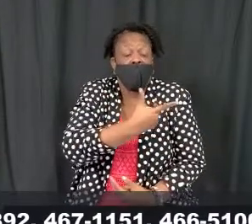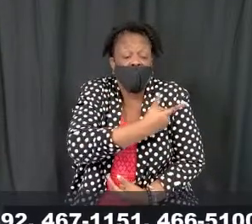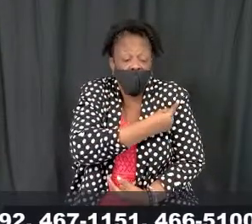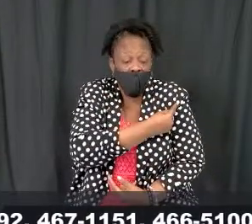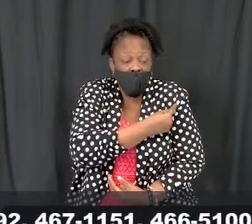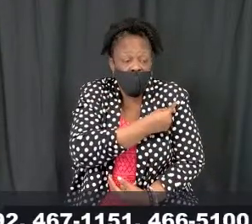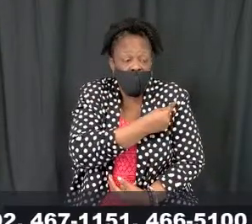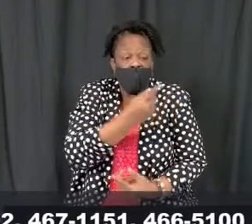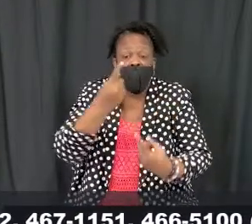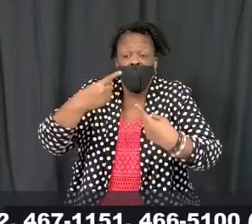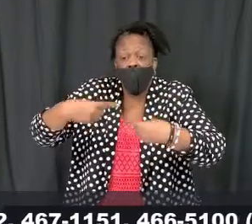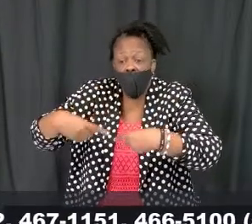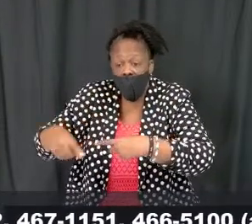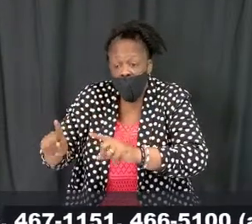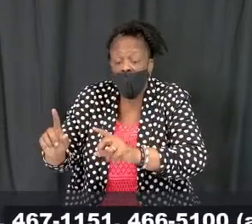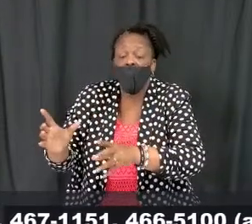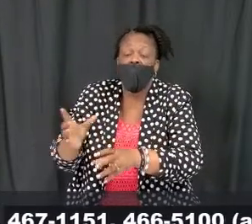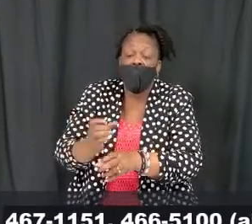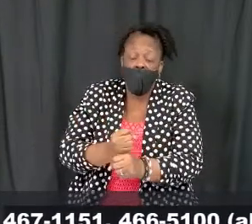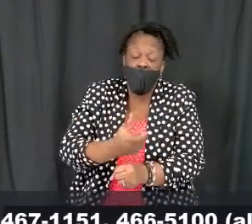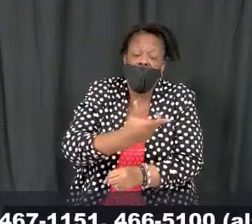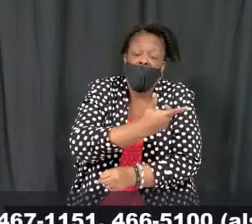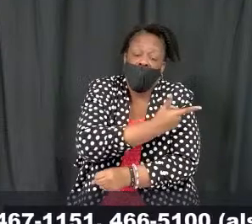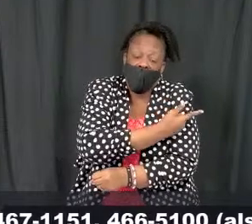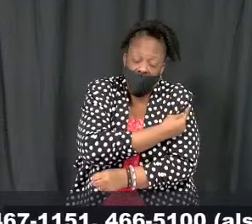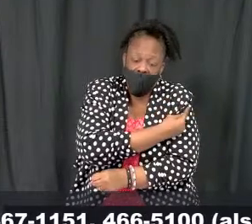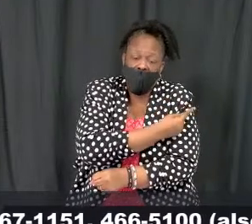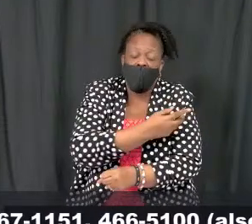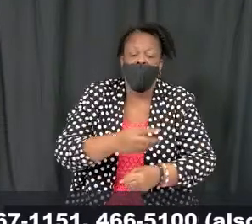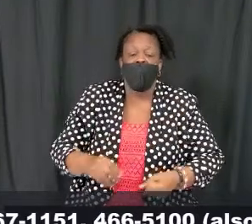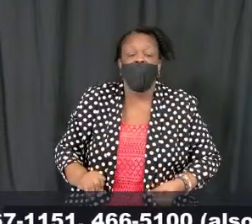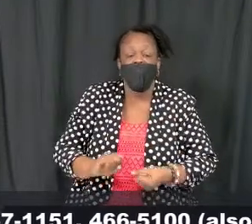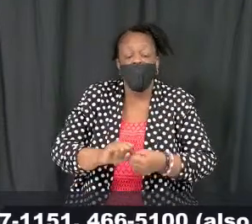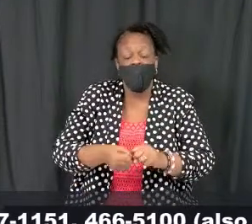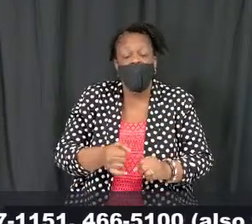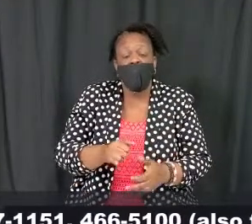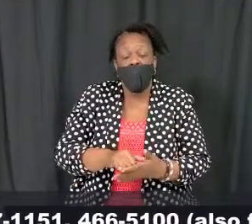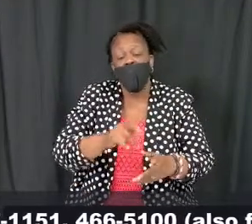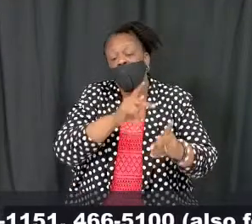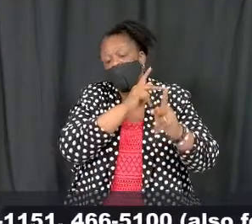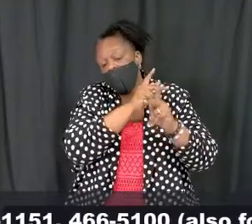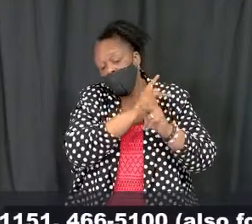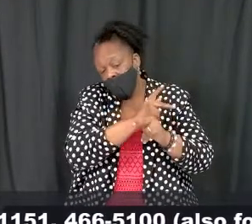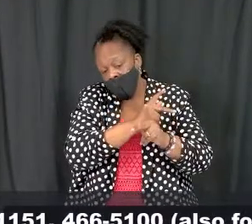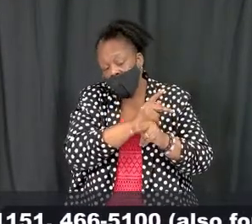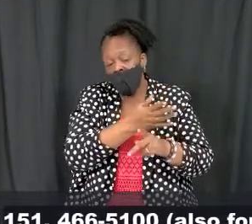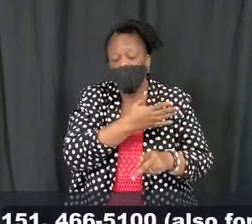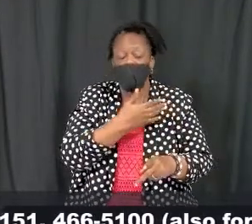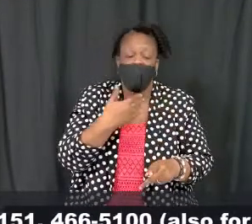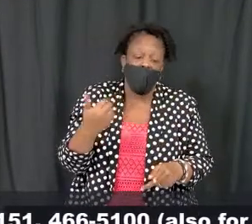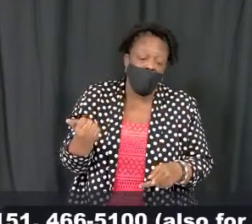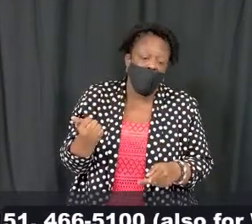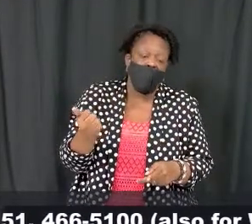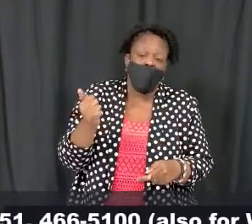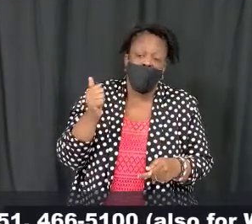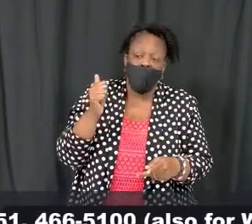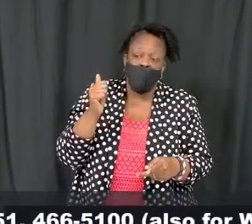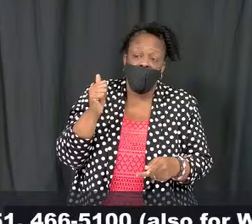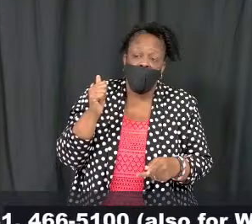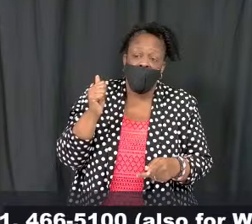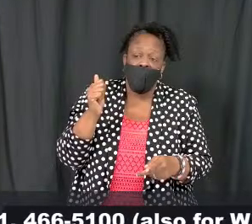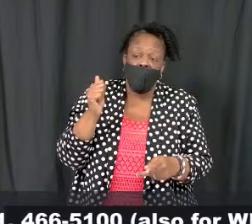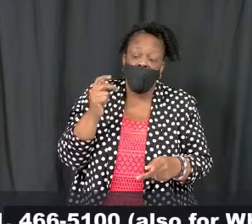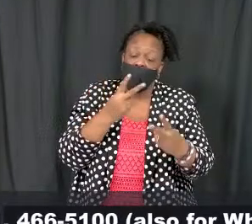vaccine. This vaccine is 70% effective in preventing COVID-19.